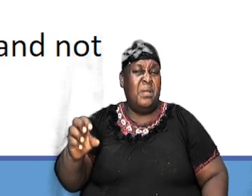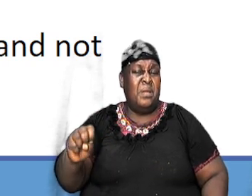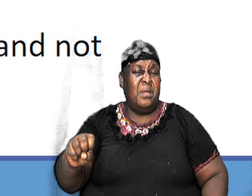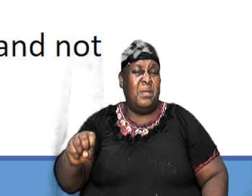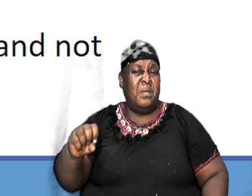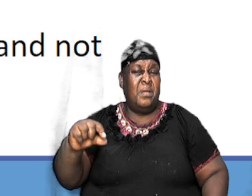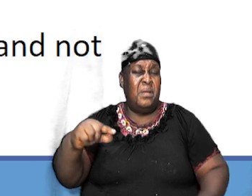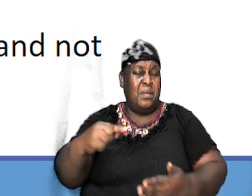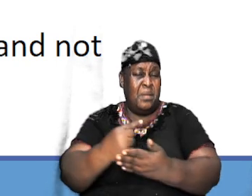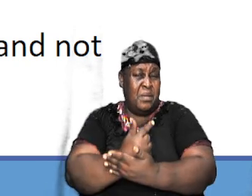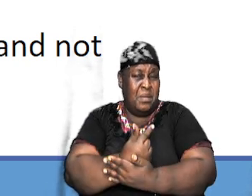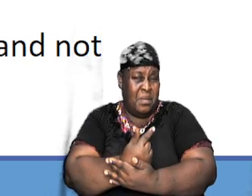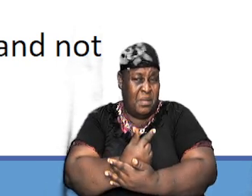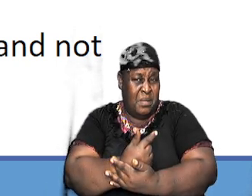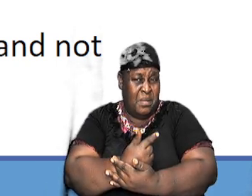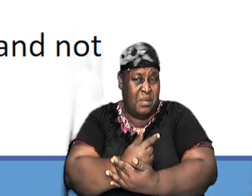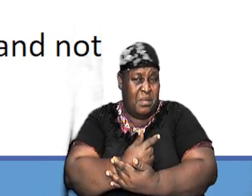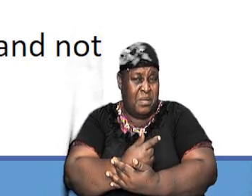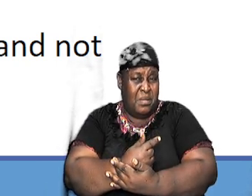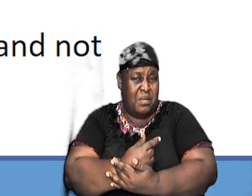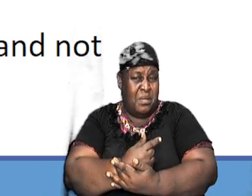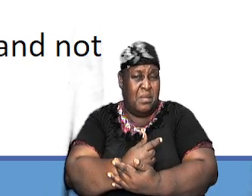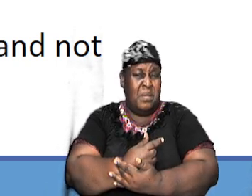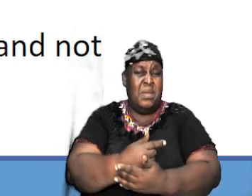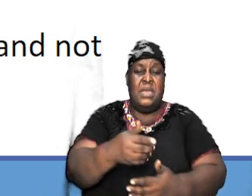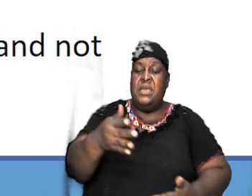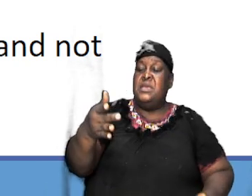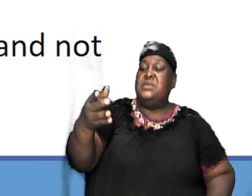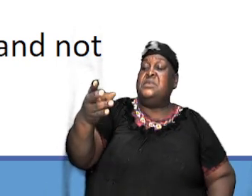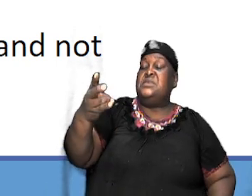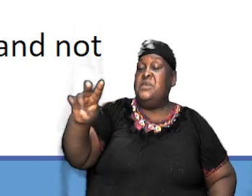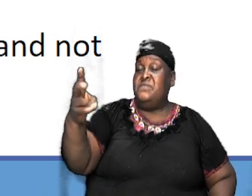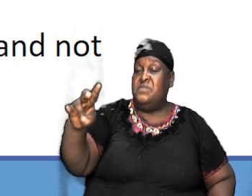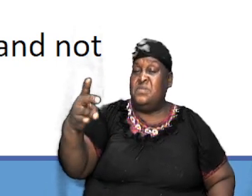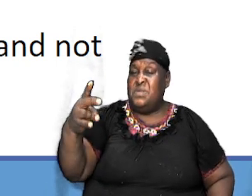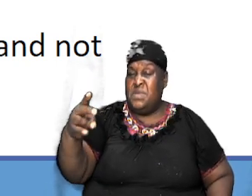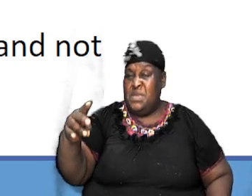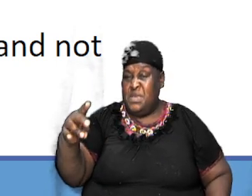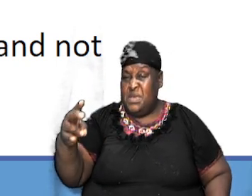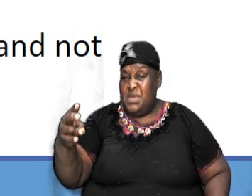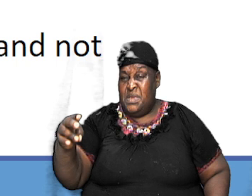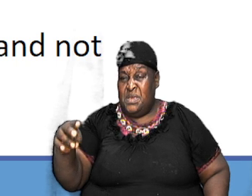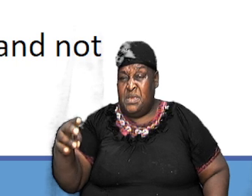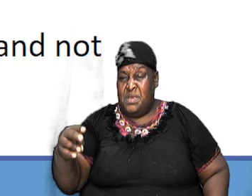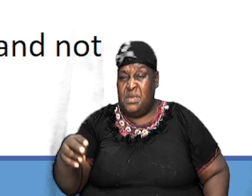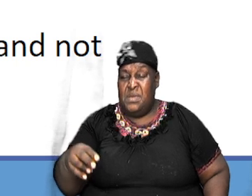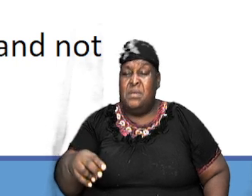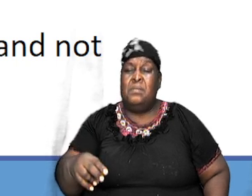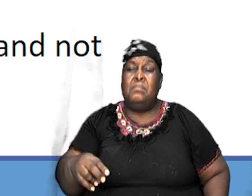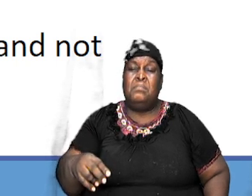So we are saying that there are 17 incidences